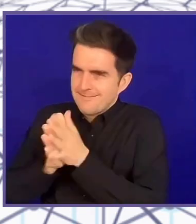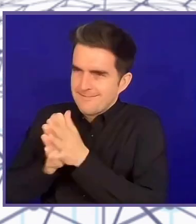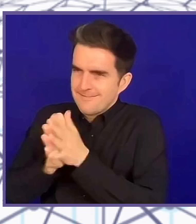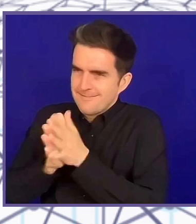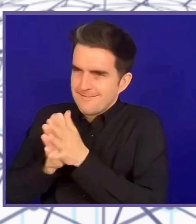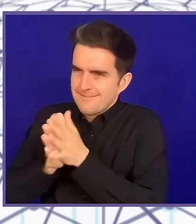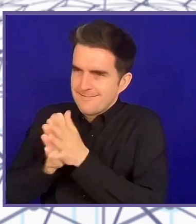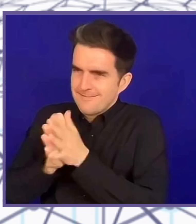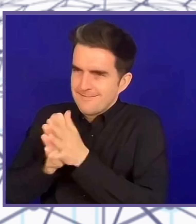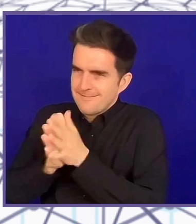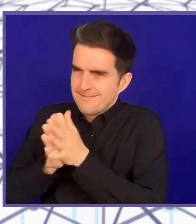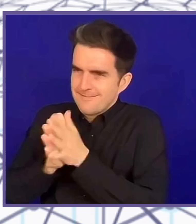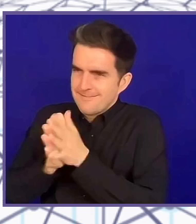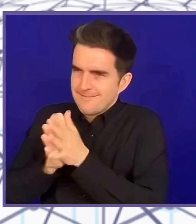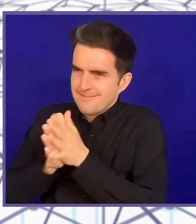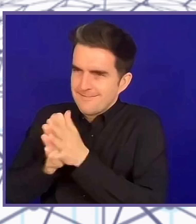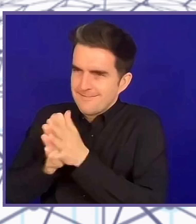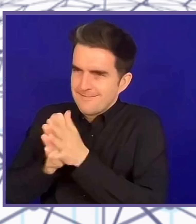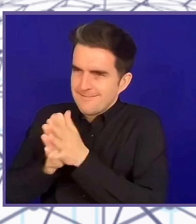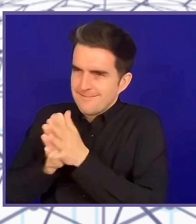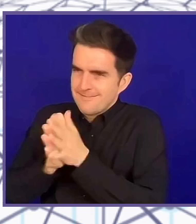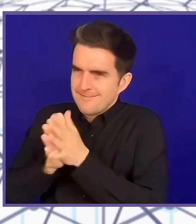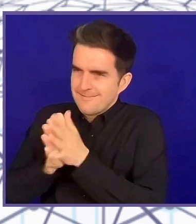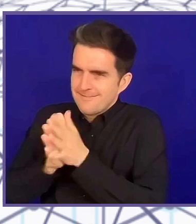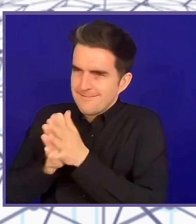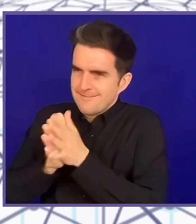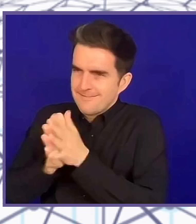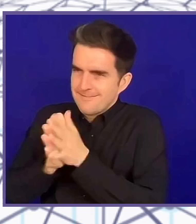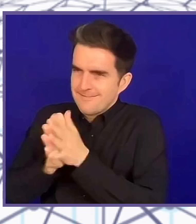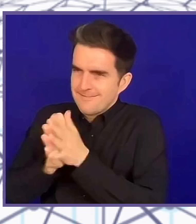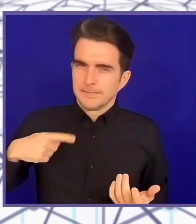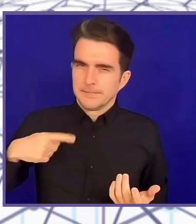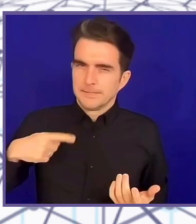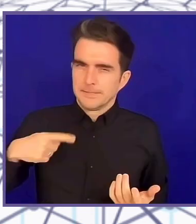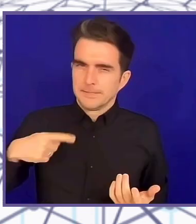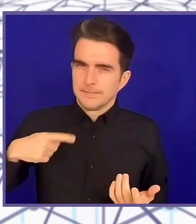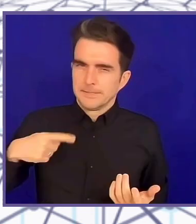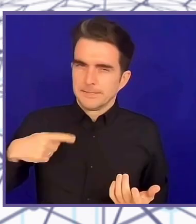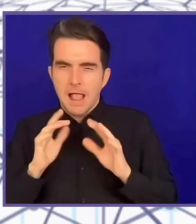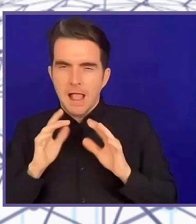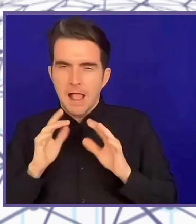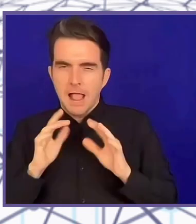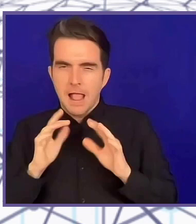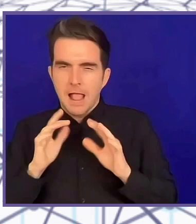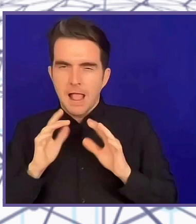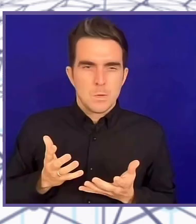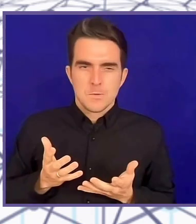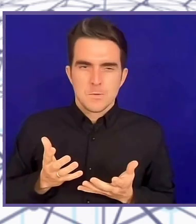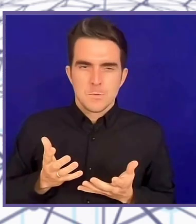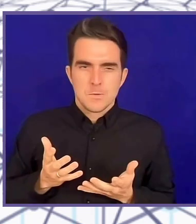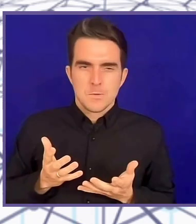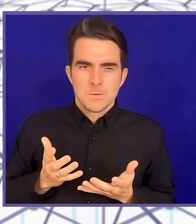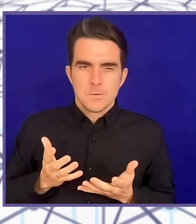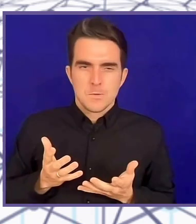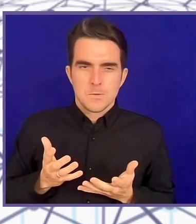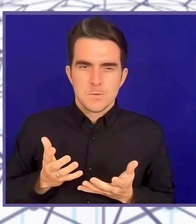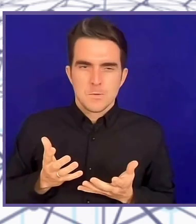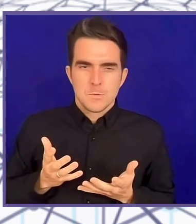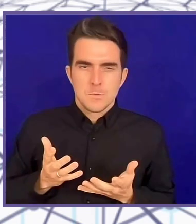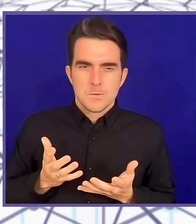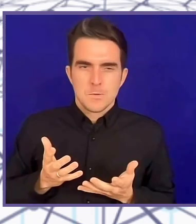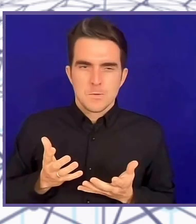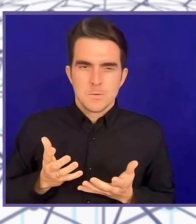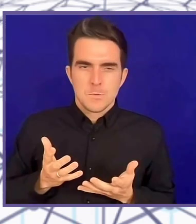rates, the highest loyalty of any company in your industry? Well, that would require a